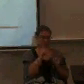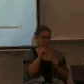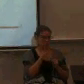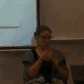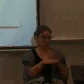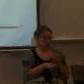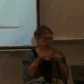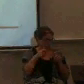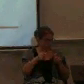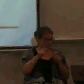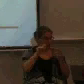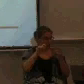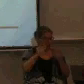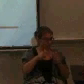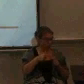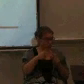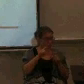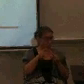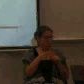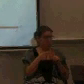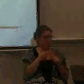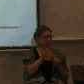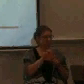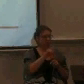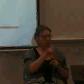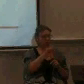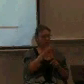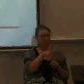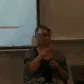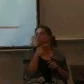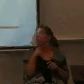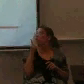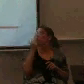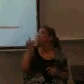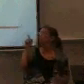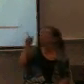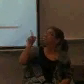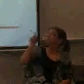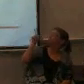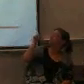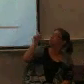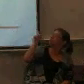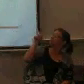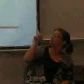under a microscope when they culture you for strep throat, streptococcus look like that. Or if you have a